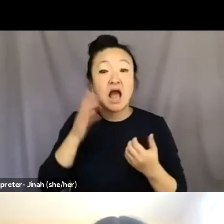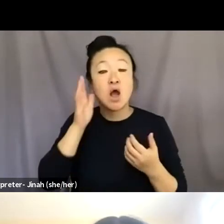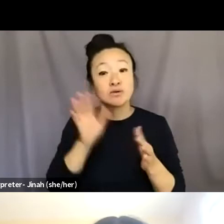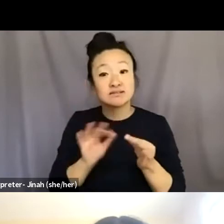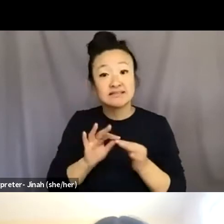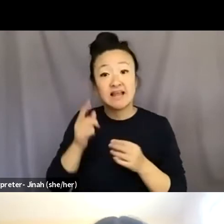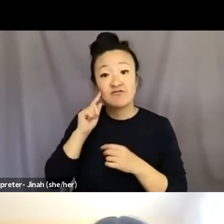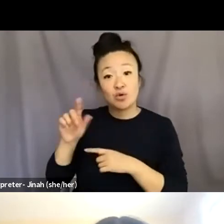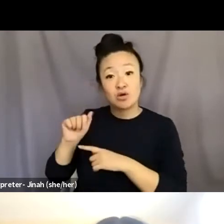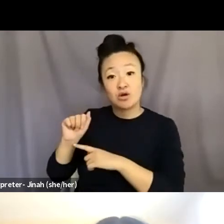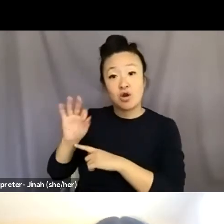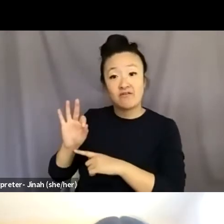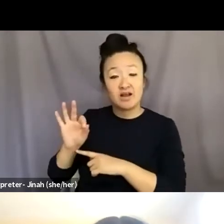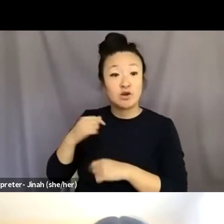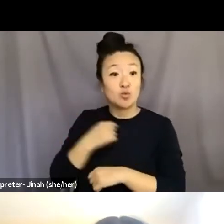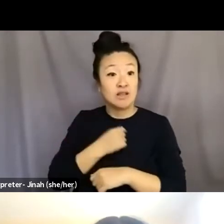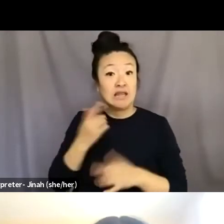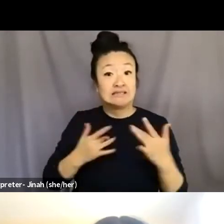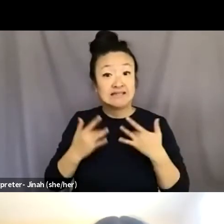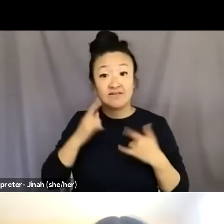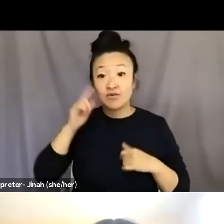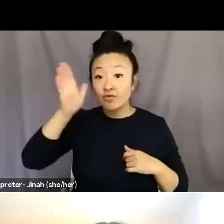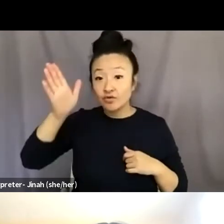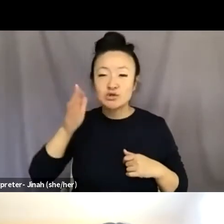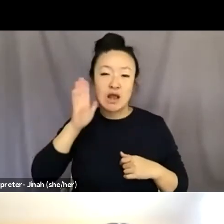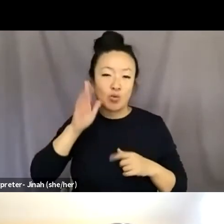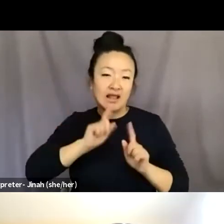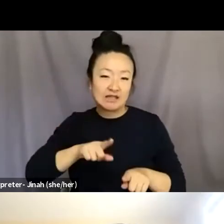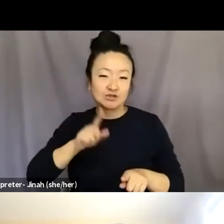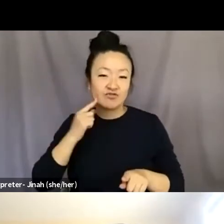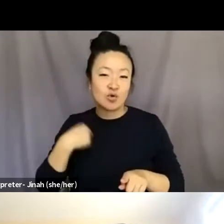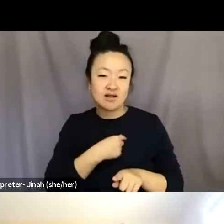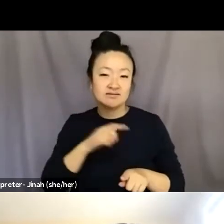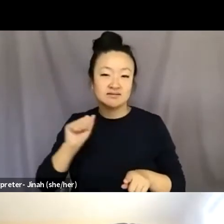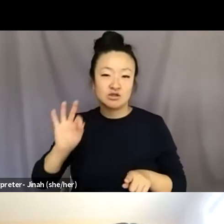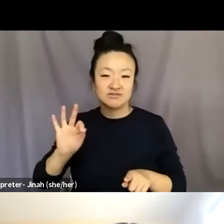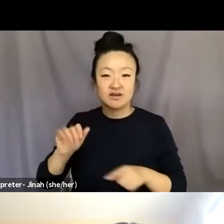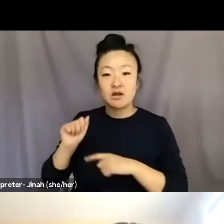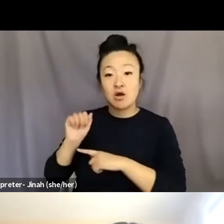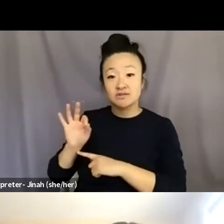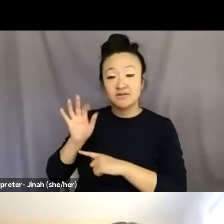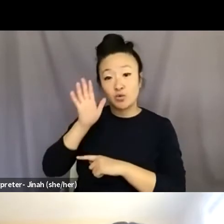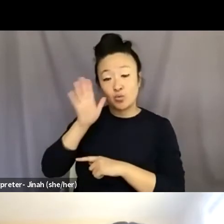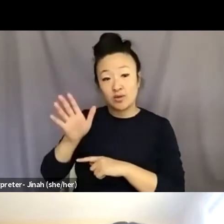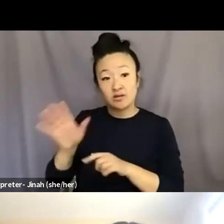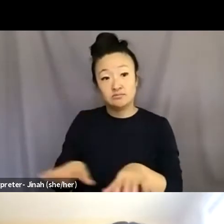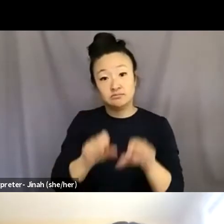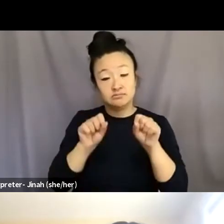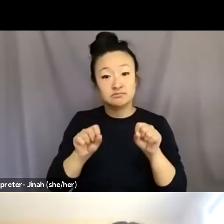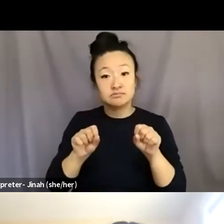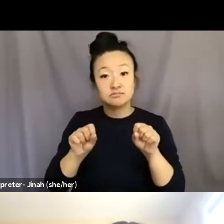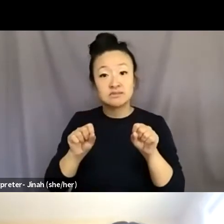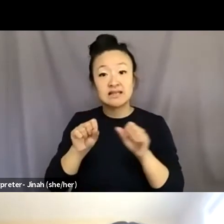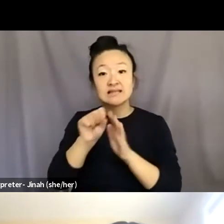we're excited about in the future, I'm just going to answer for us here, is ArtsFund is embarking upon a comprehensive